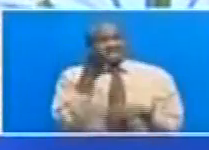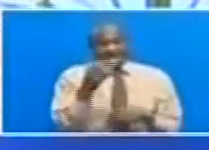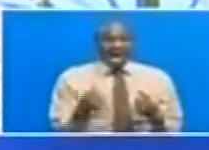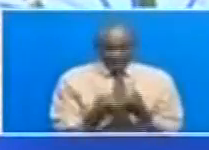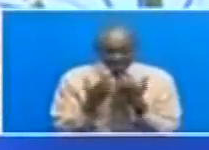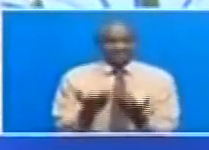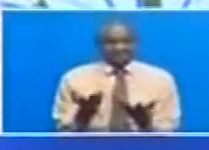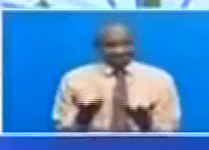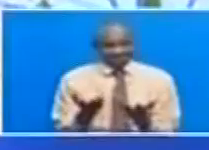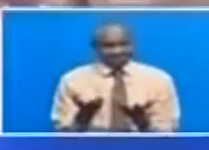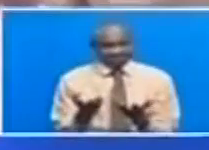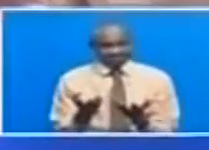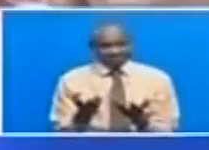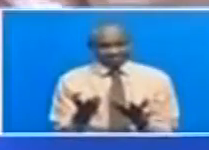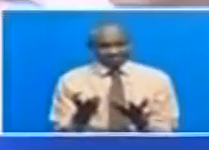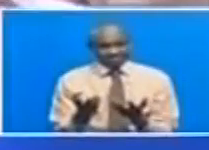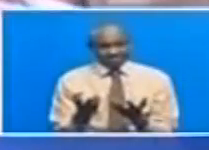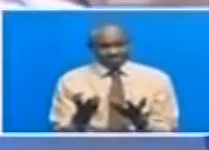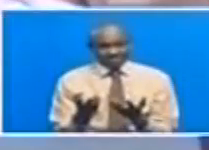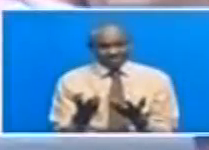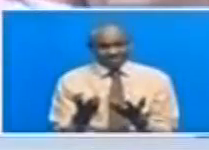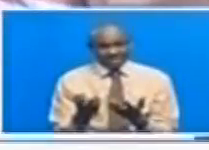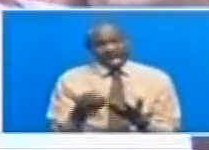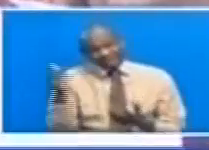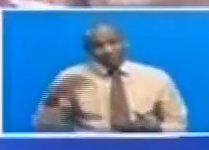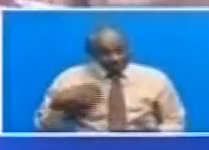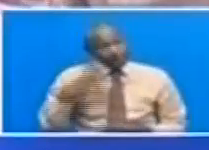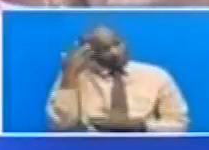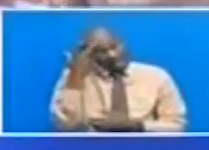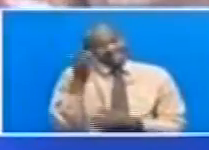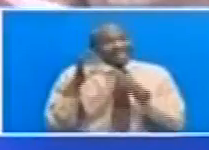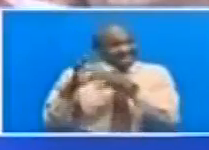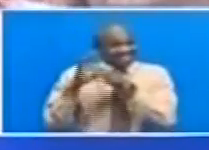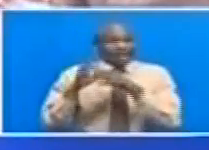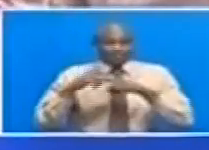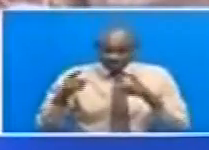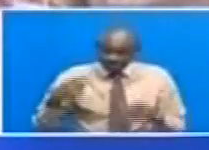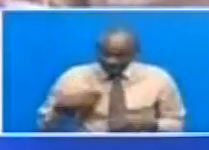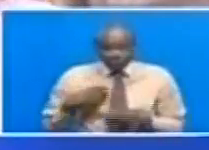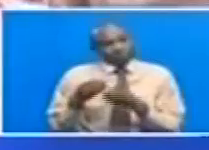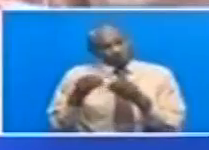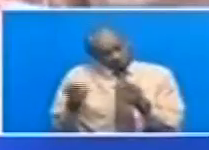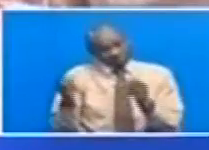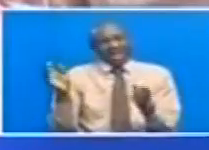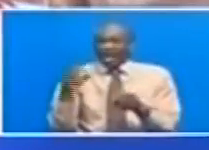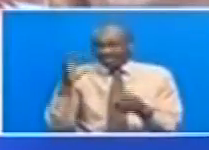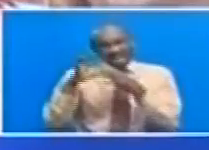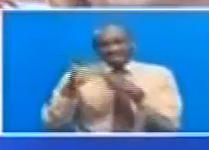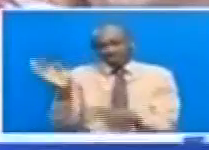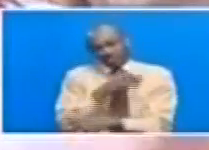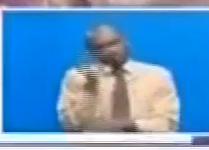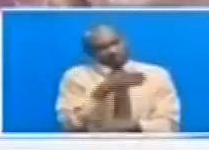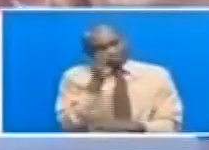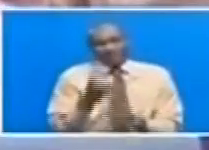notion slowly fading away. It's some because of culture, but we are there to polish up and to scrap off some culture that are